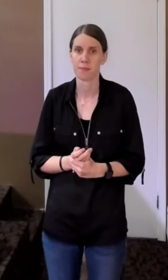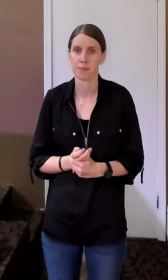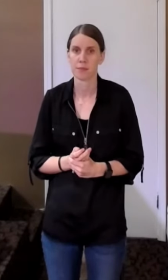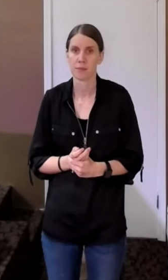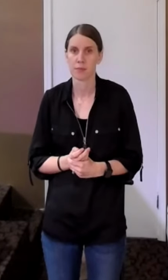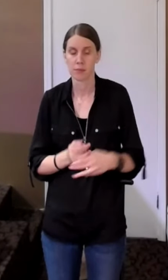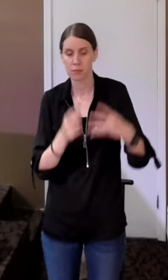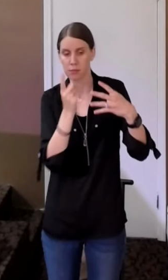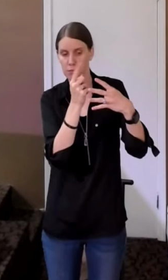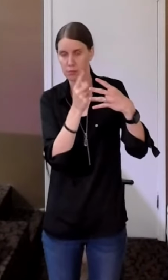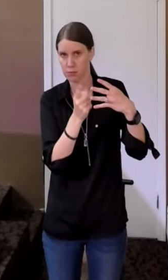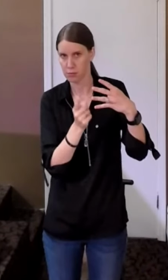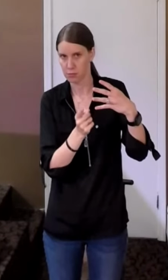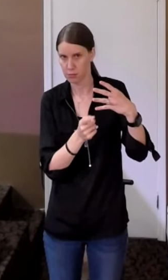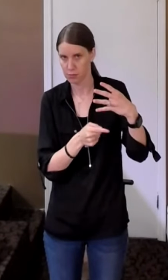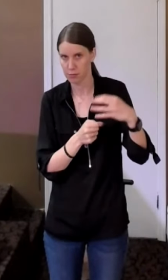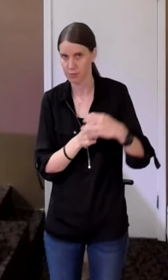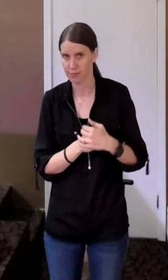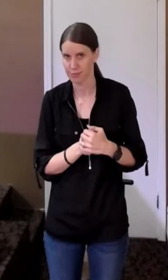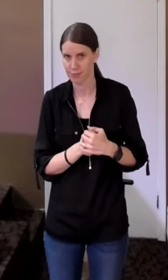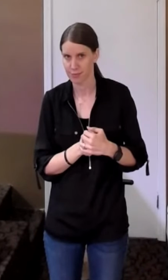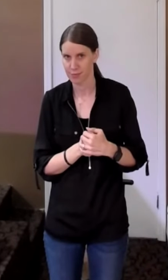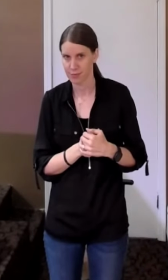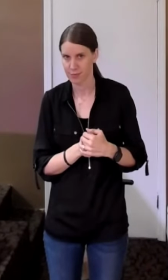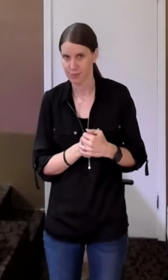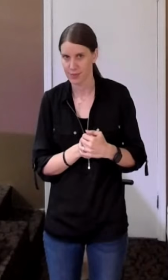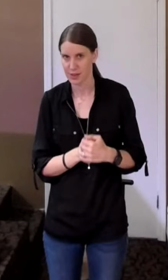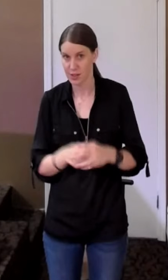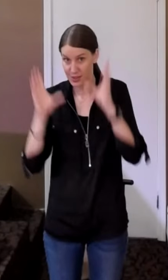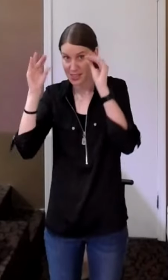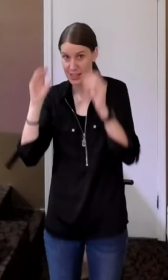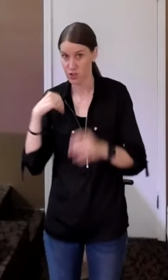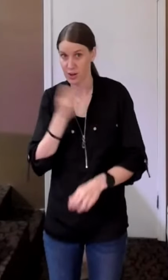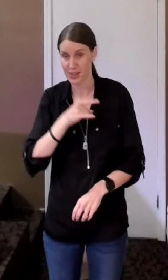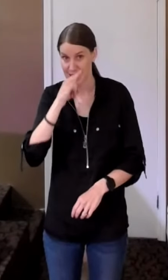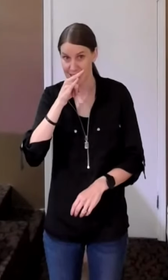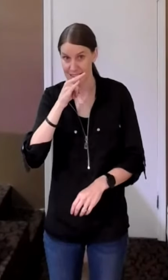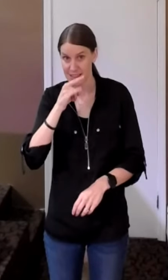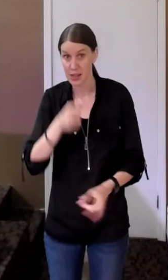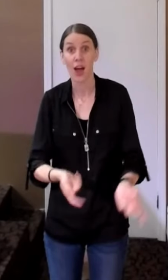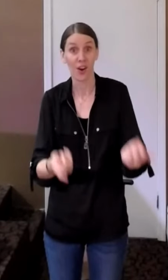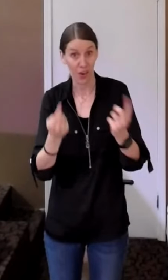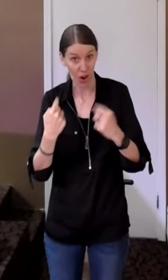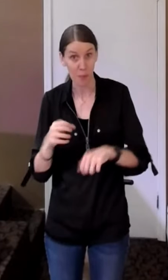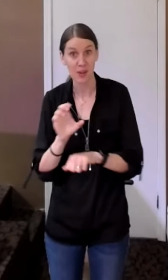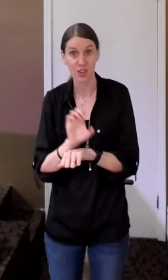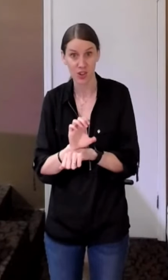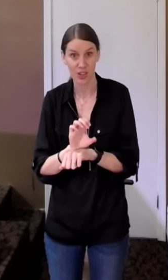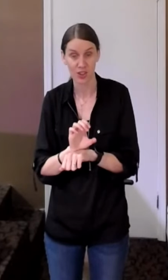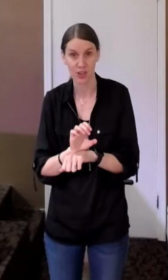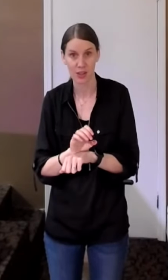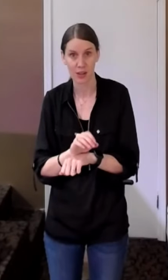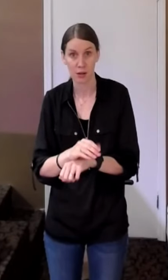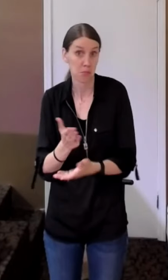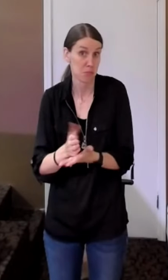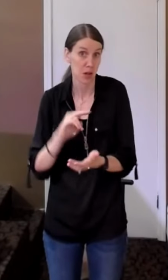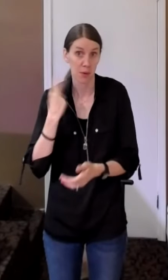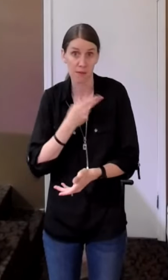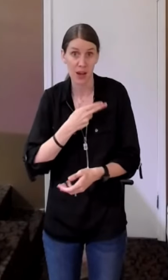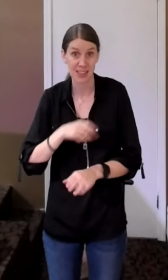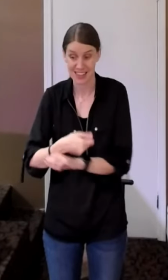These things, I mean, we bring our children to church. Some of us are blessed enough to send our children to Christian schools,